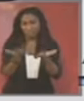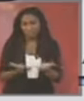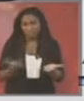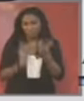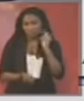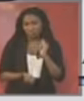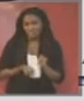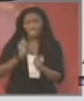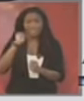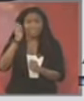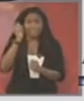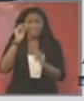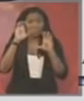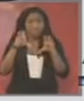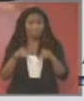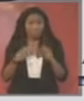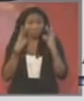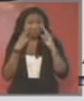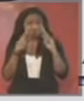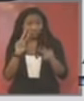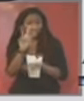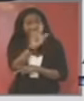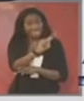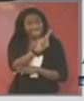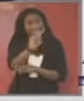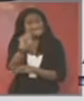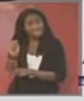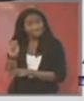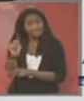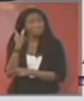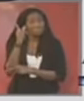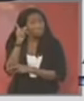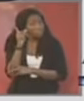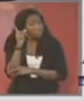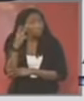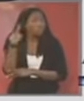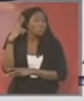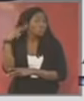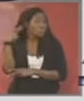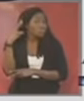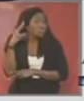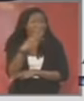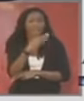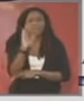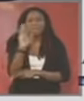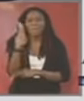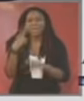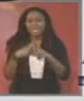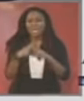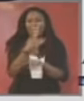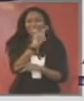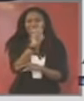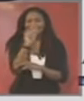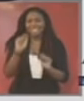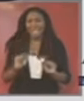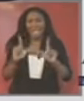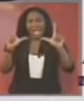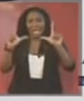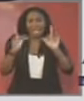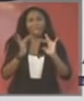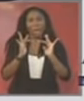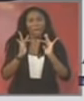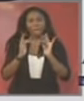Tobago. We're bringing you live coverage on TTT, Talk City 91.1 FM, and on Facebook at TTT Live